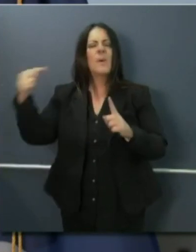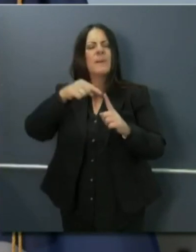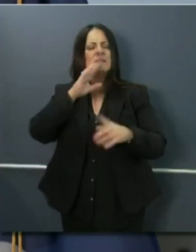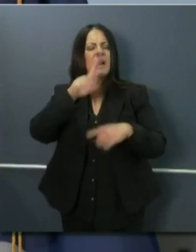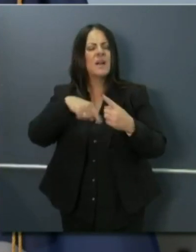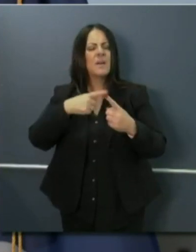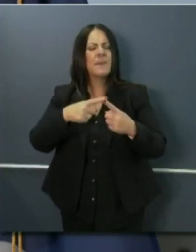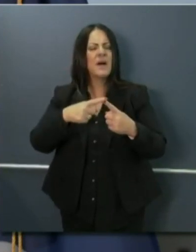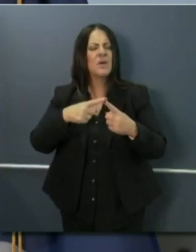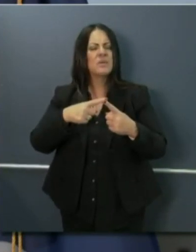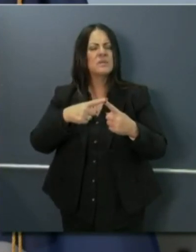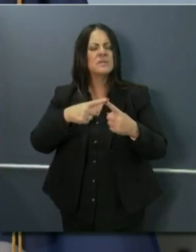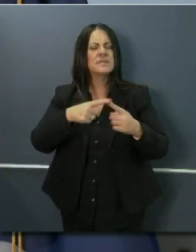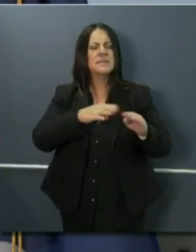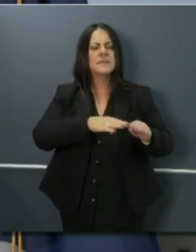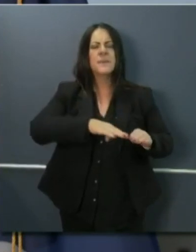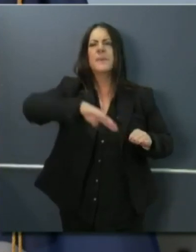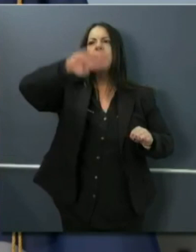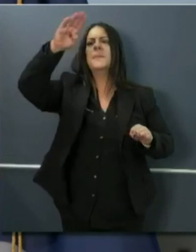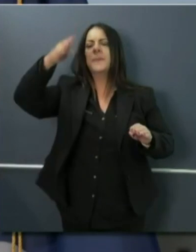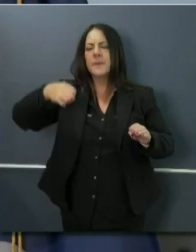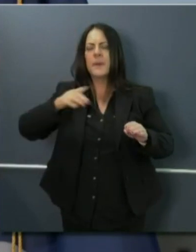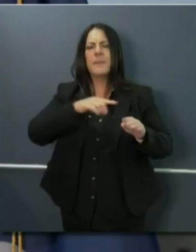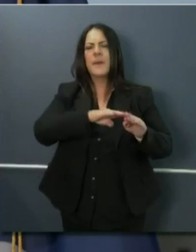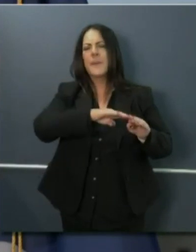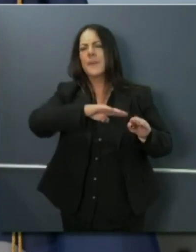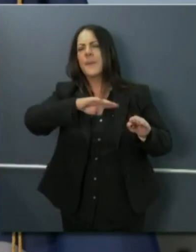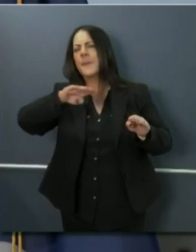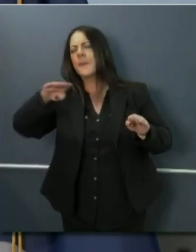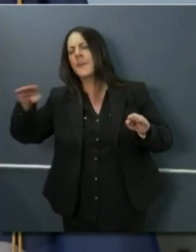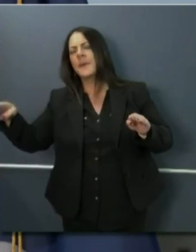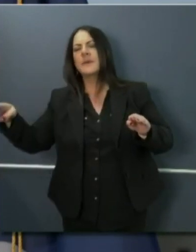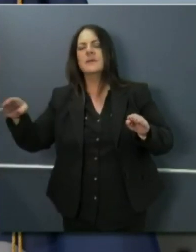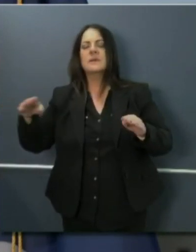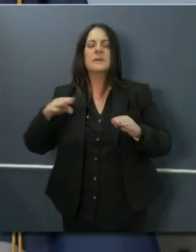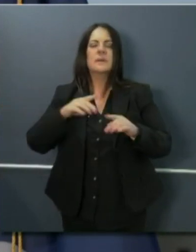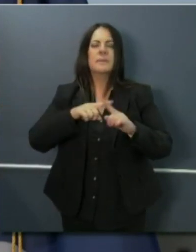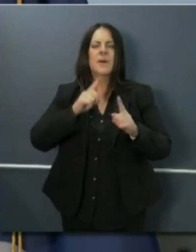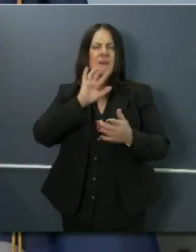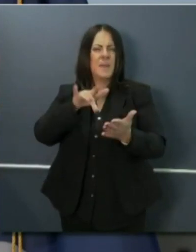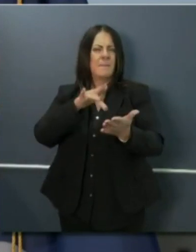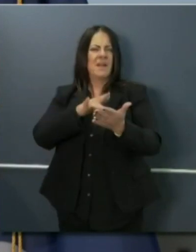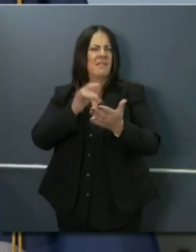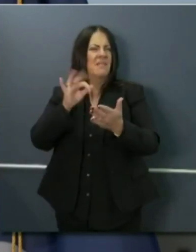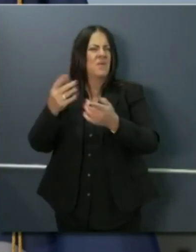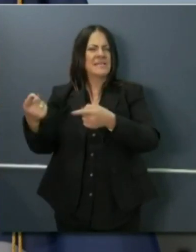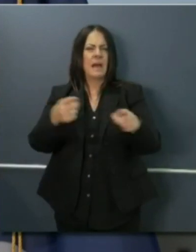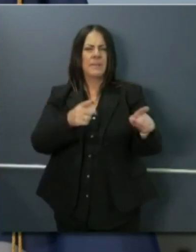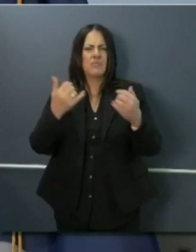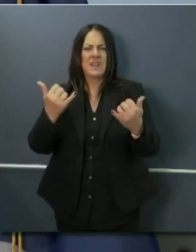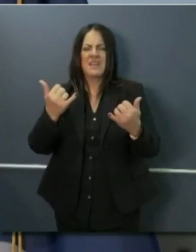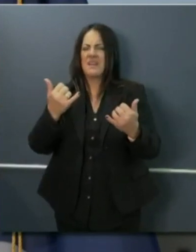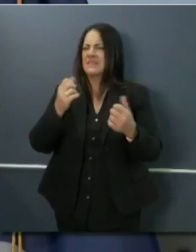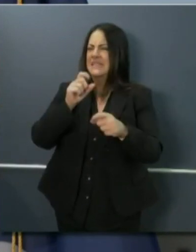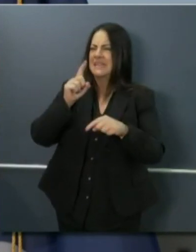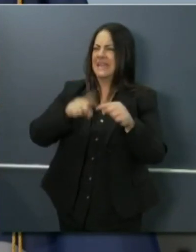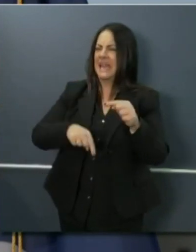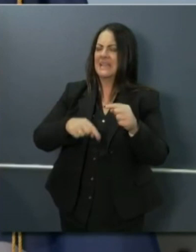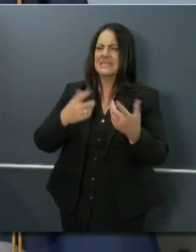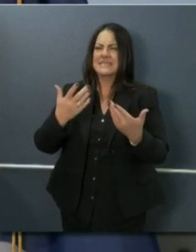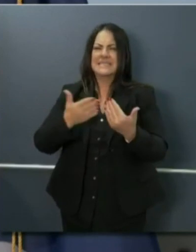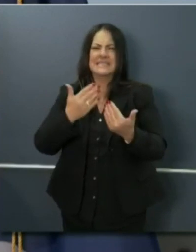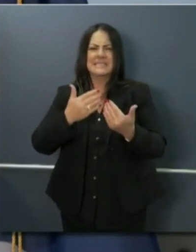not going to, we're in the middle of this, and I think it would be too easy for us to assert